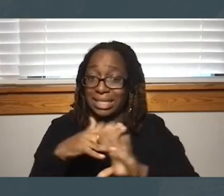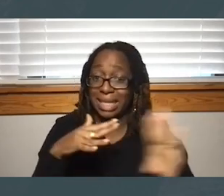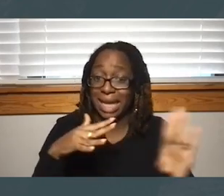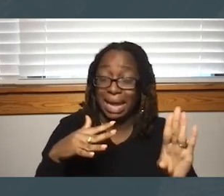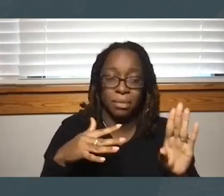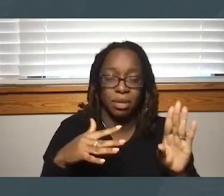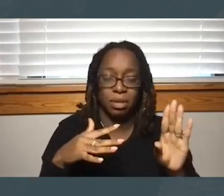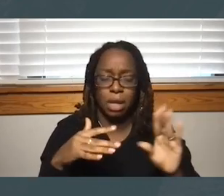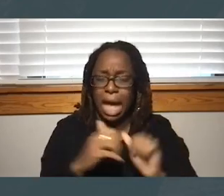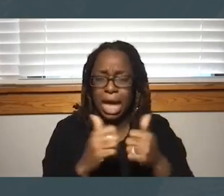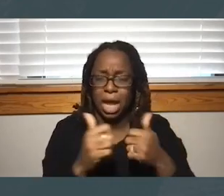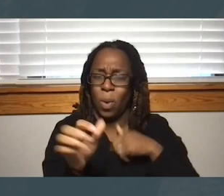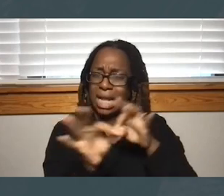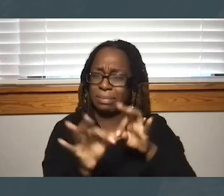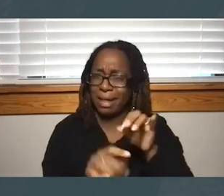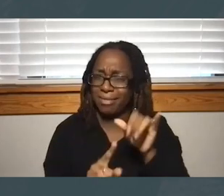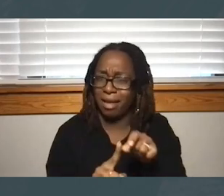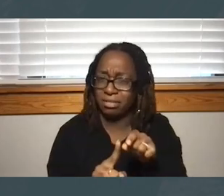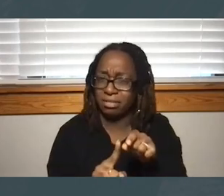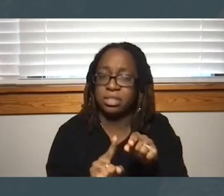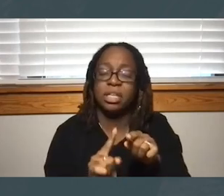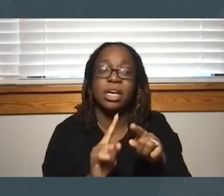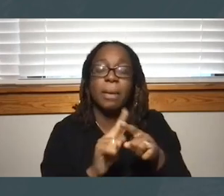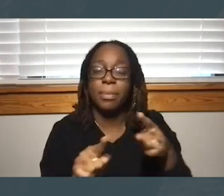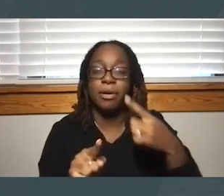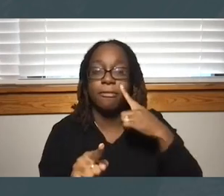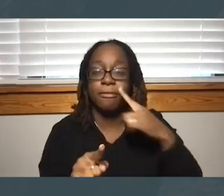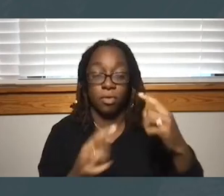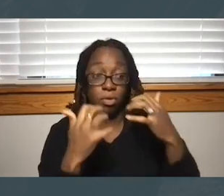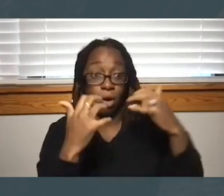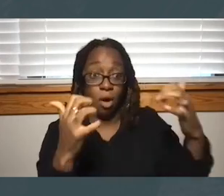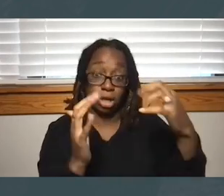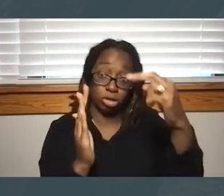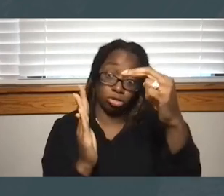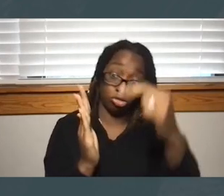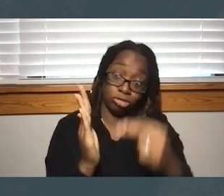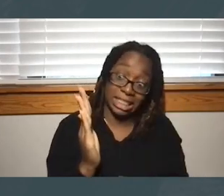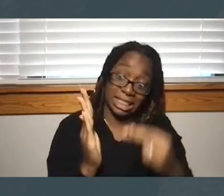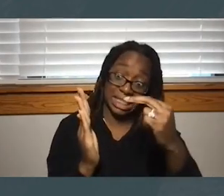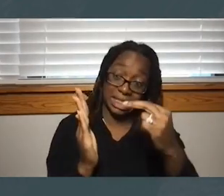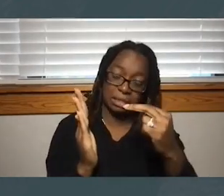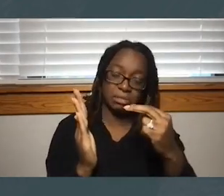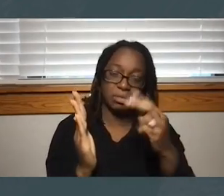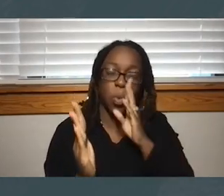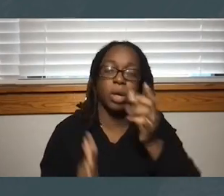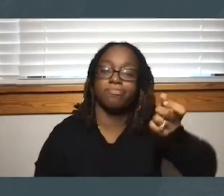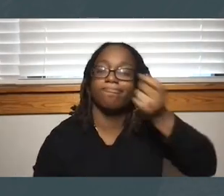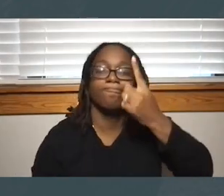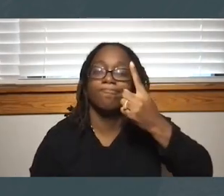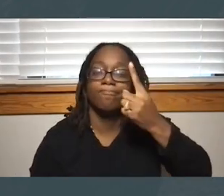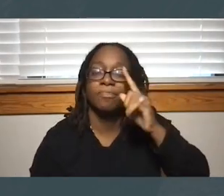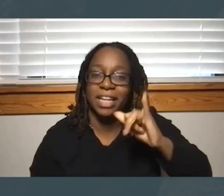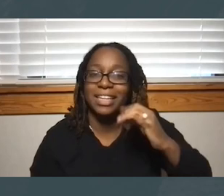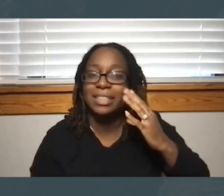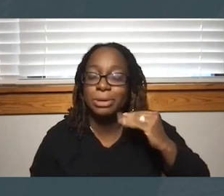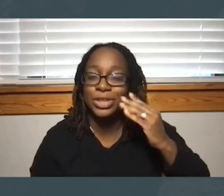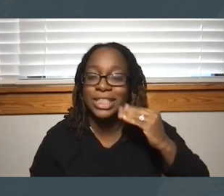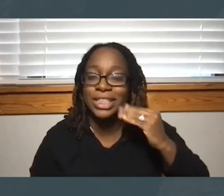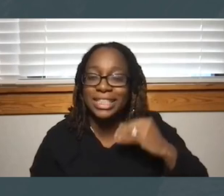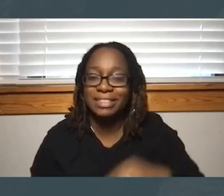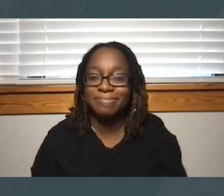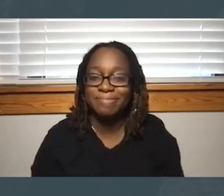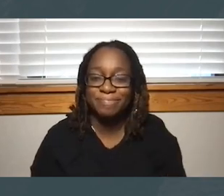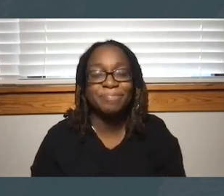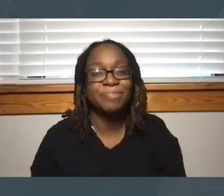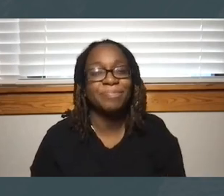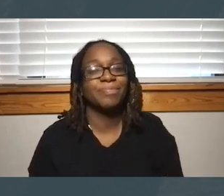but in a language that can be understood, that becomes intelligible. Yeah, I mean, I agree with that. I